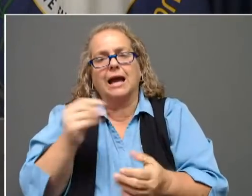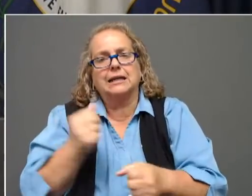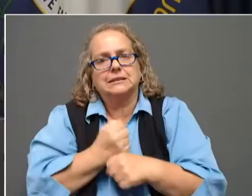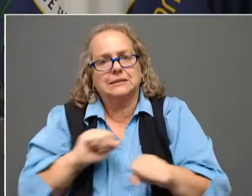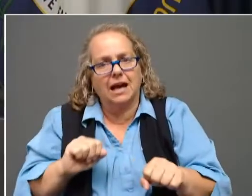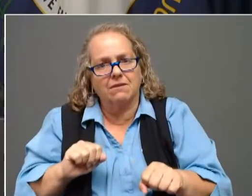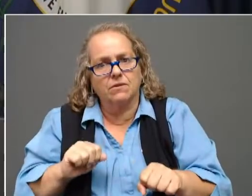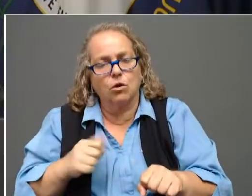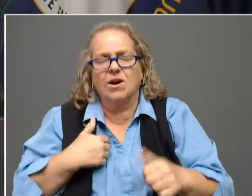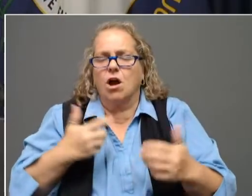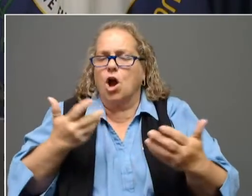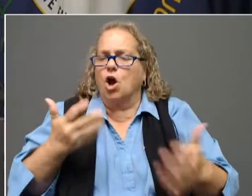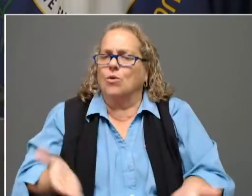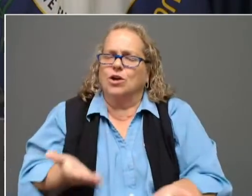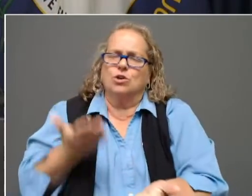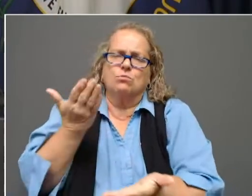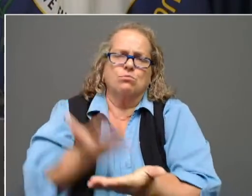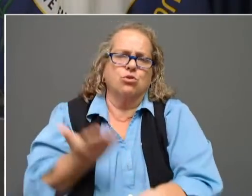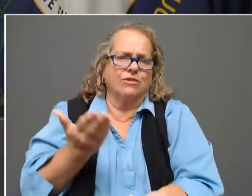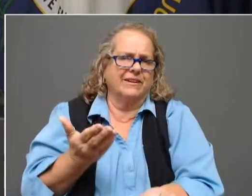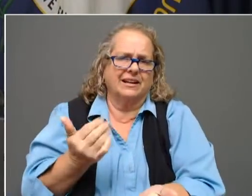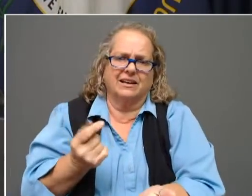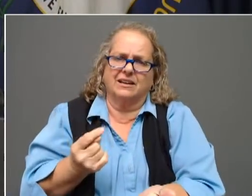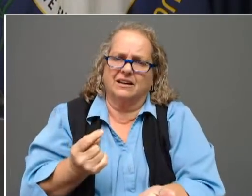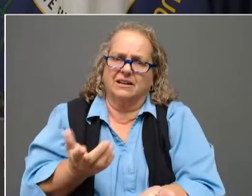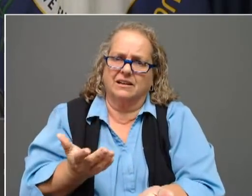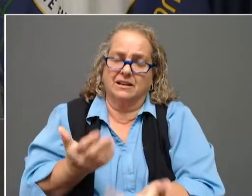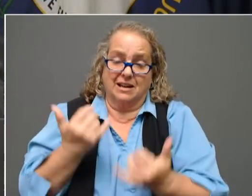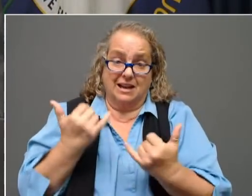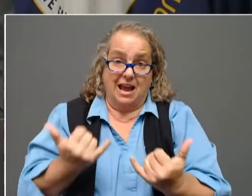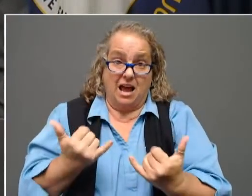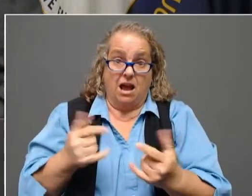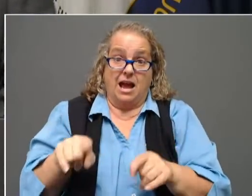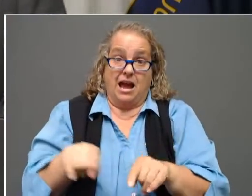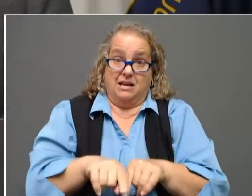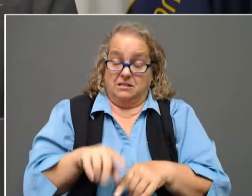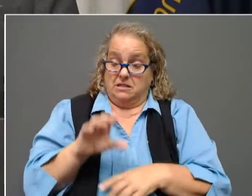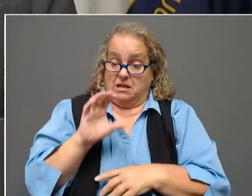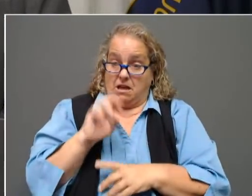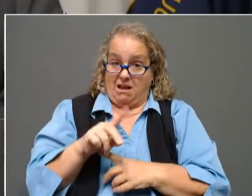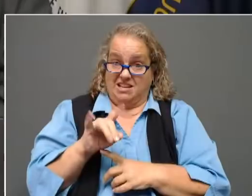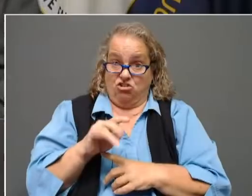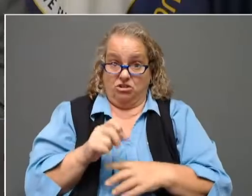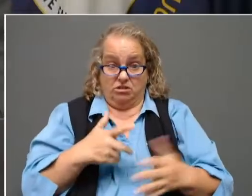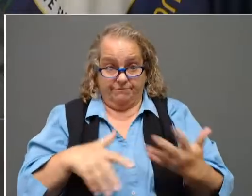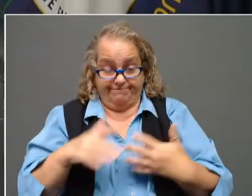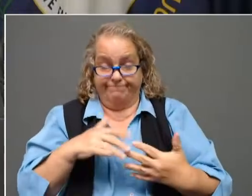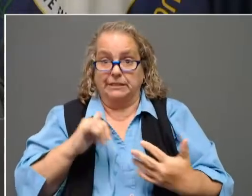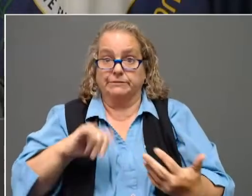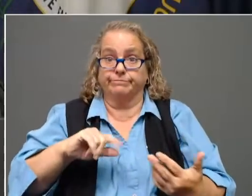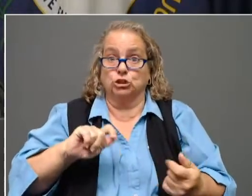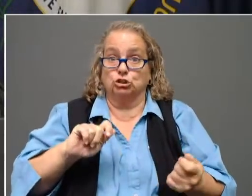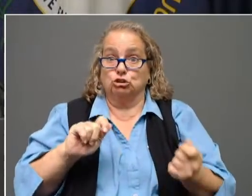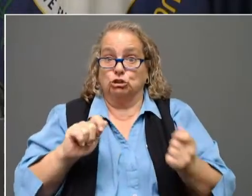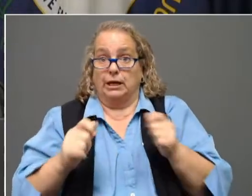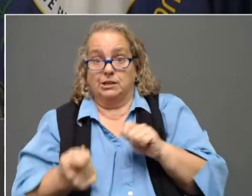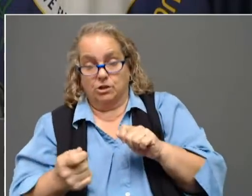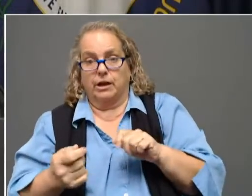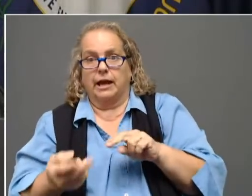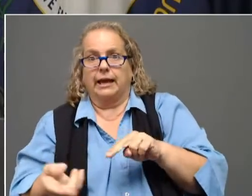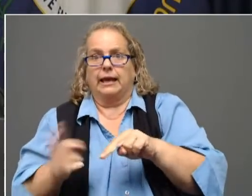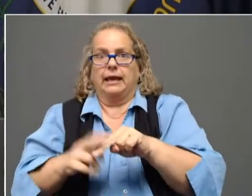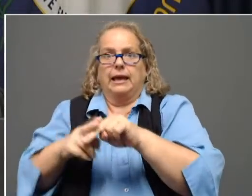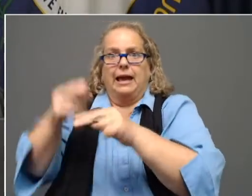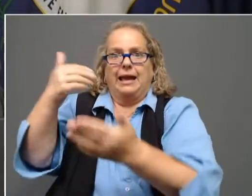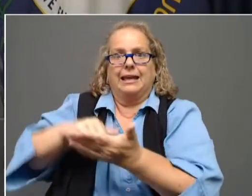definitively proven that. Now, as conditions have shifted again with the rise of the Delta variant and reinfections, we